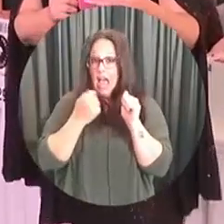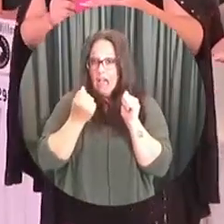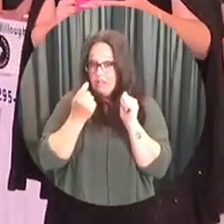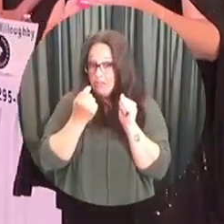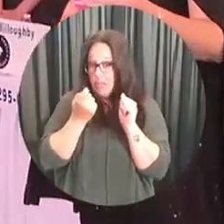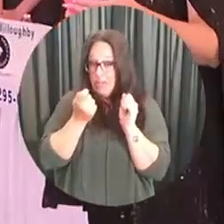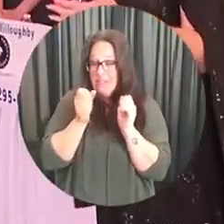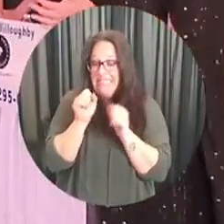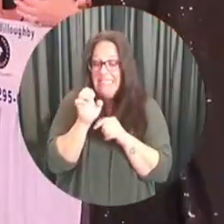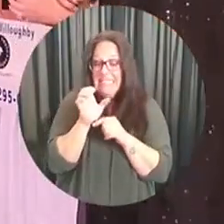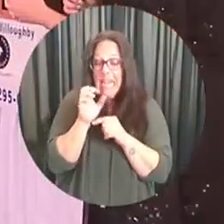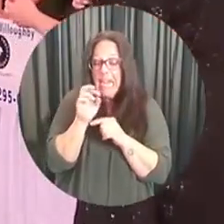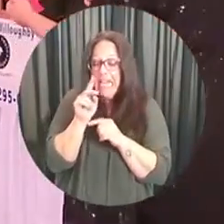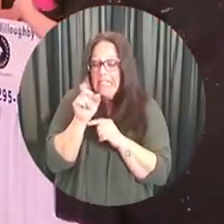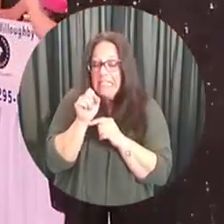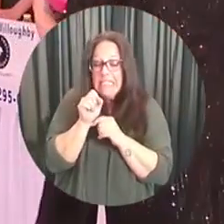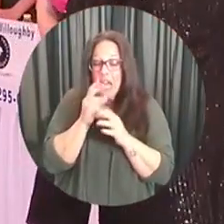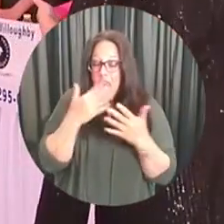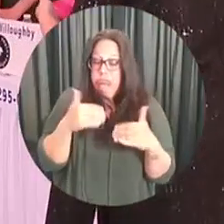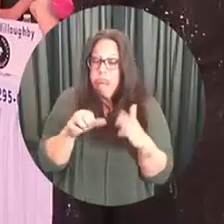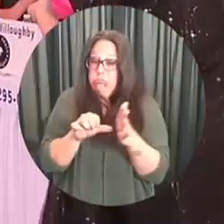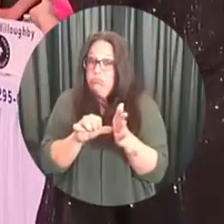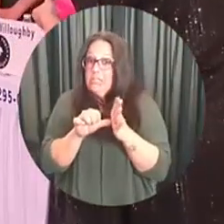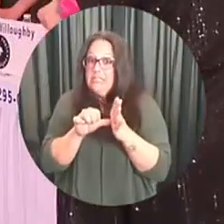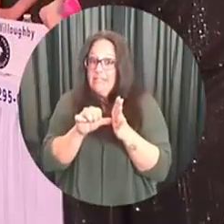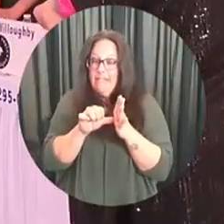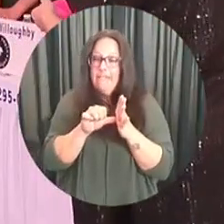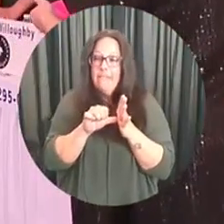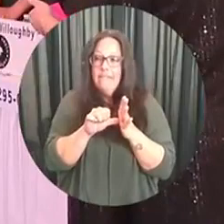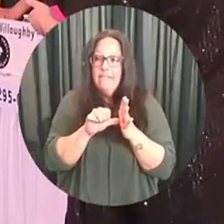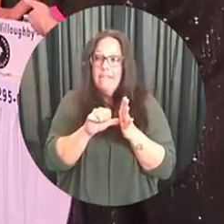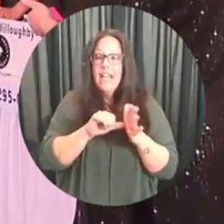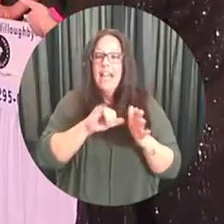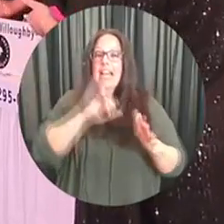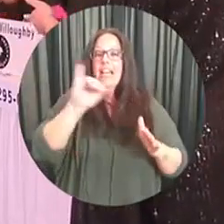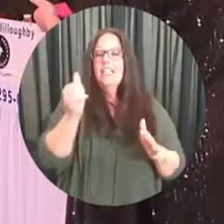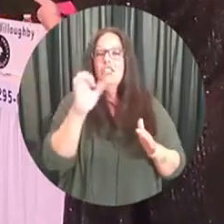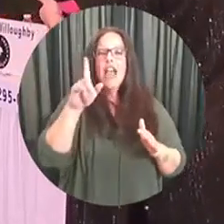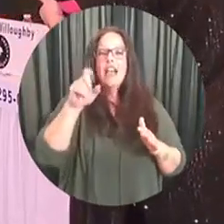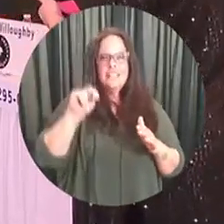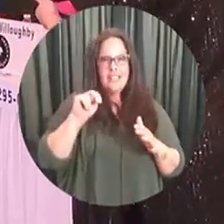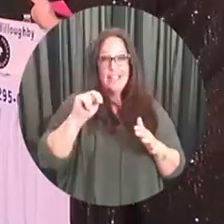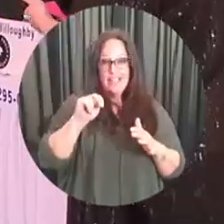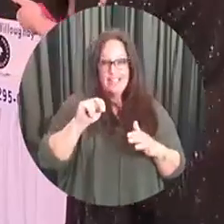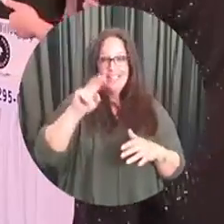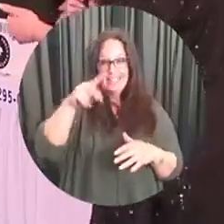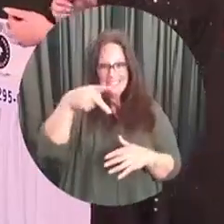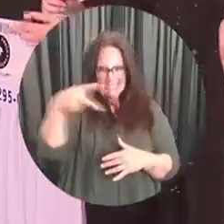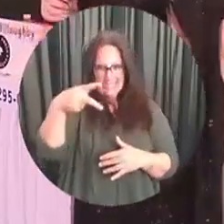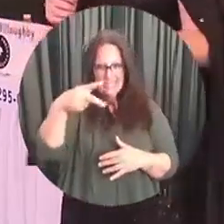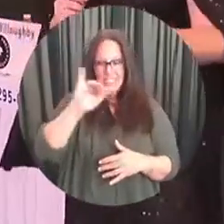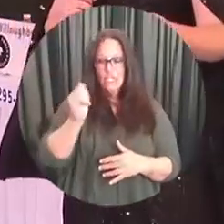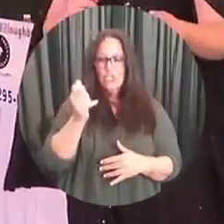that's quite, quite impressive. Jackson Junior High with the second place.